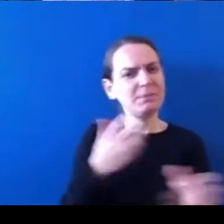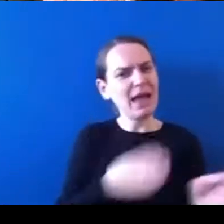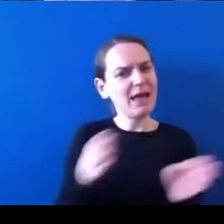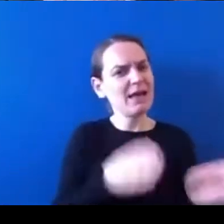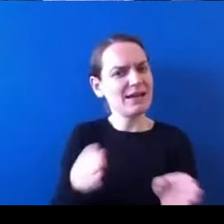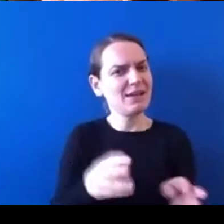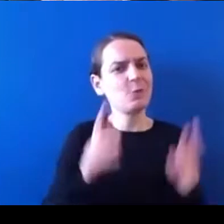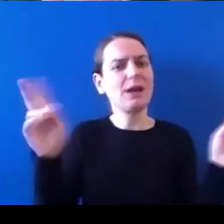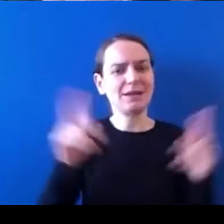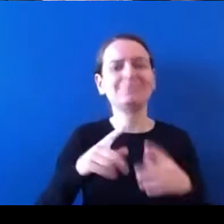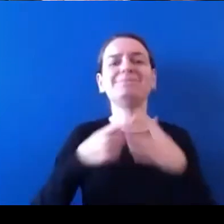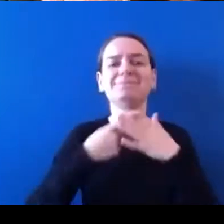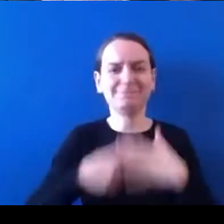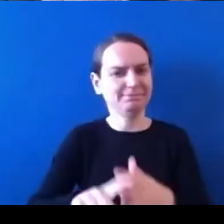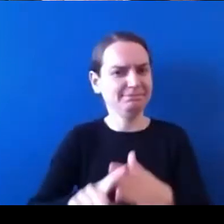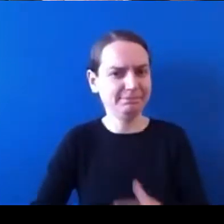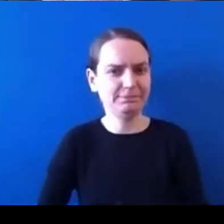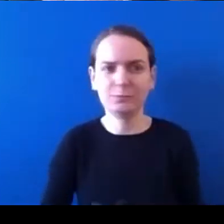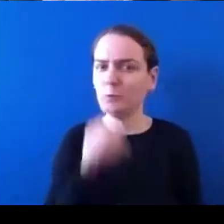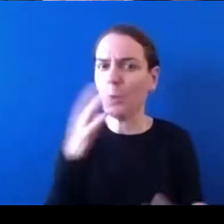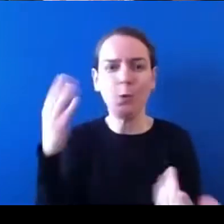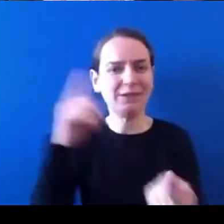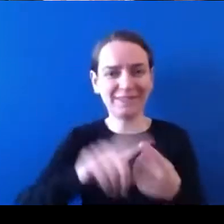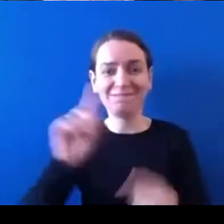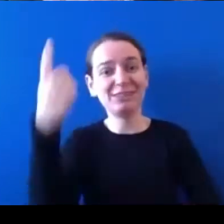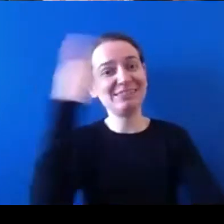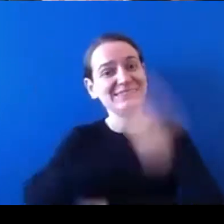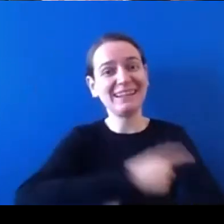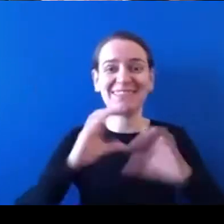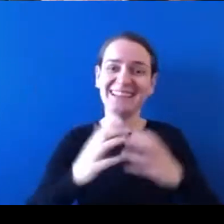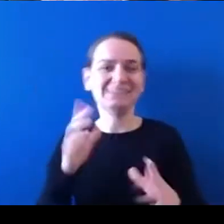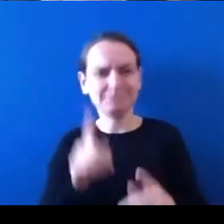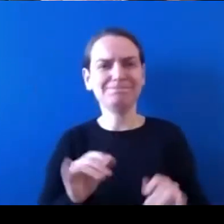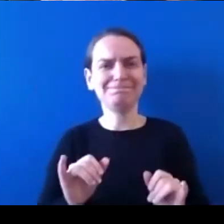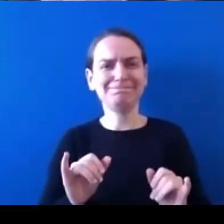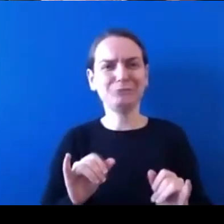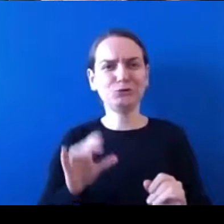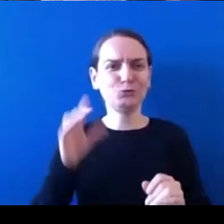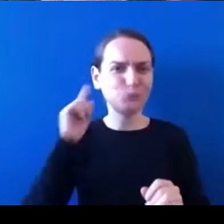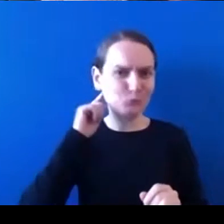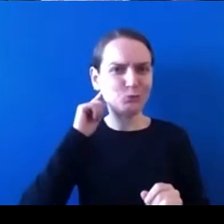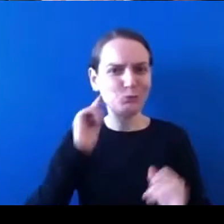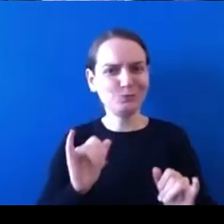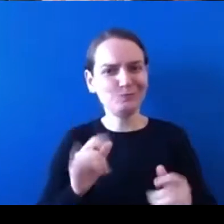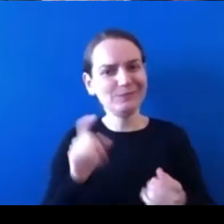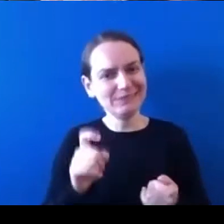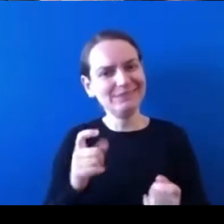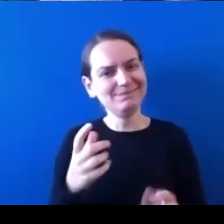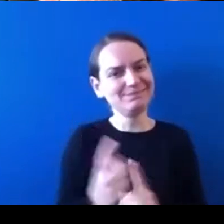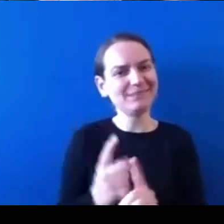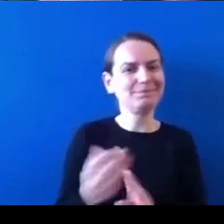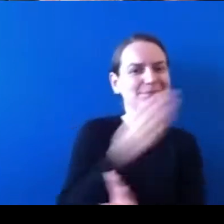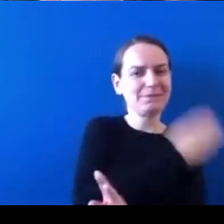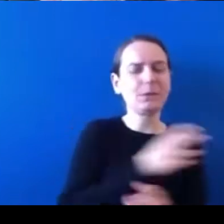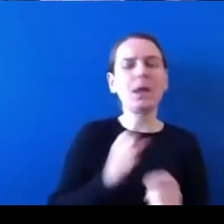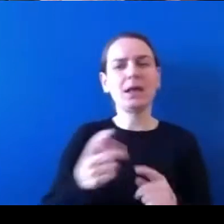Have a backup plan when something doesn't work out. And it will not work out. My first